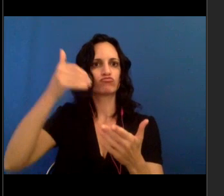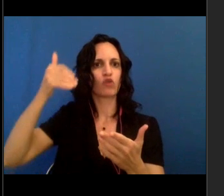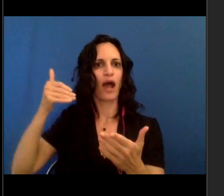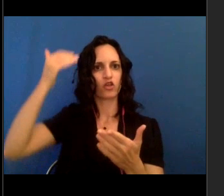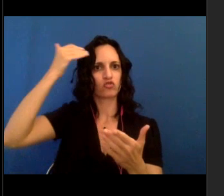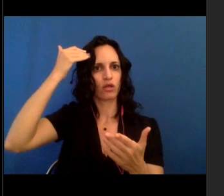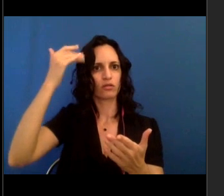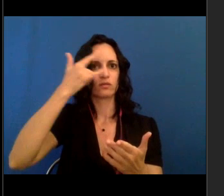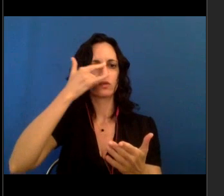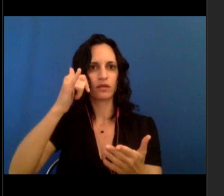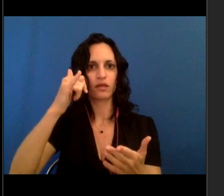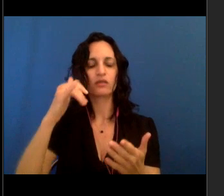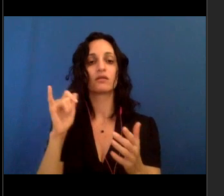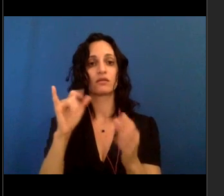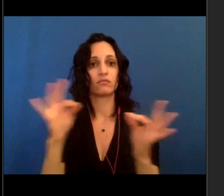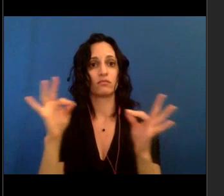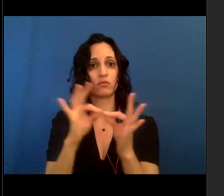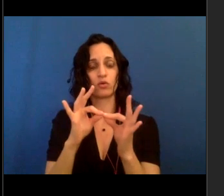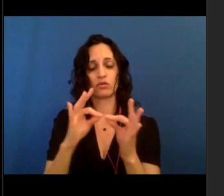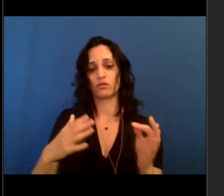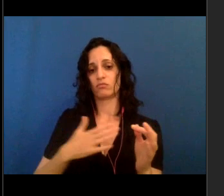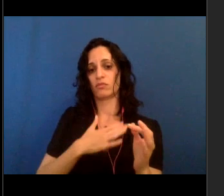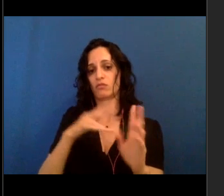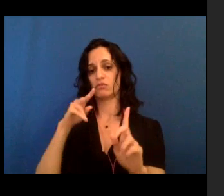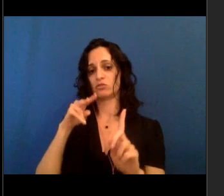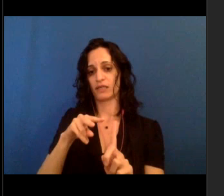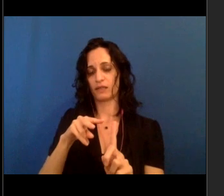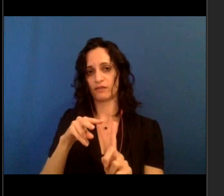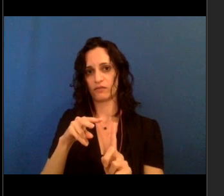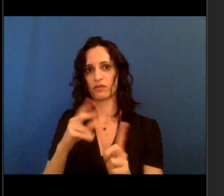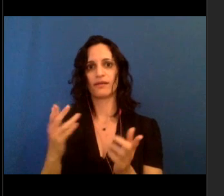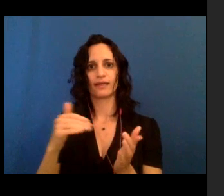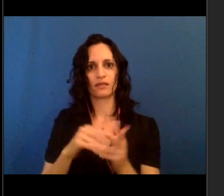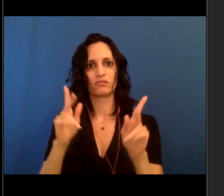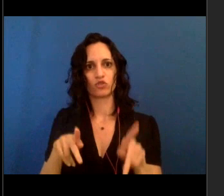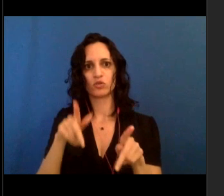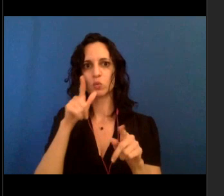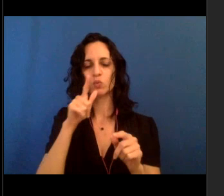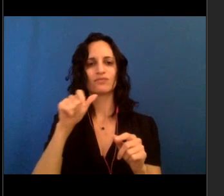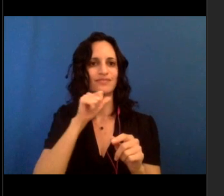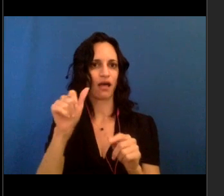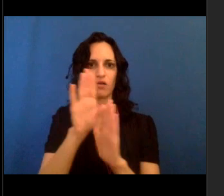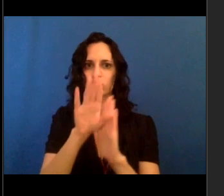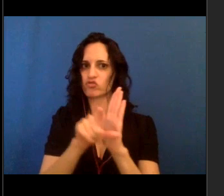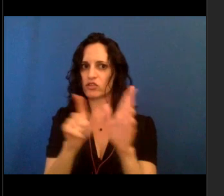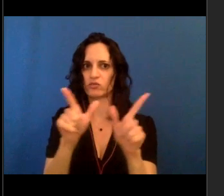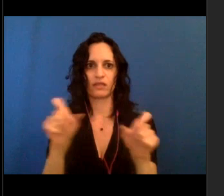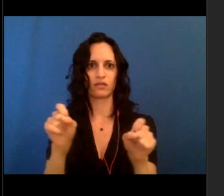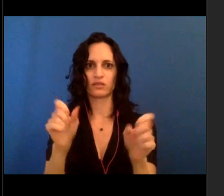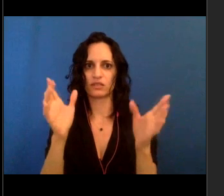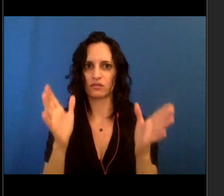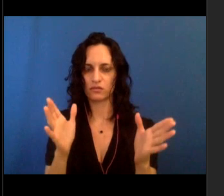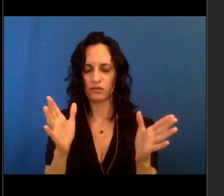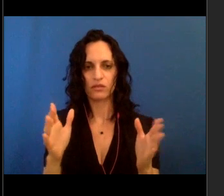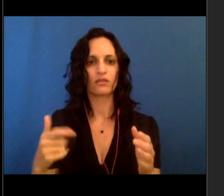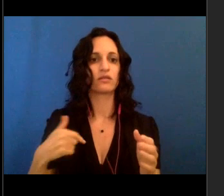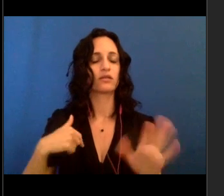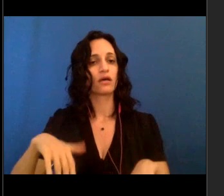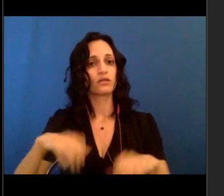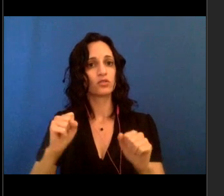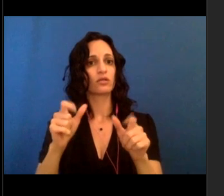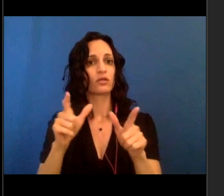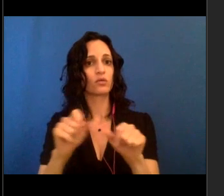important question from my perspective as someone who, again, was not a linguistics undergraduate. I took linguistics courses through English,